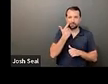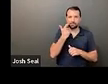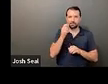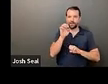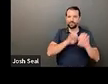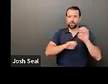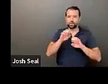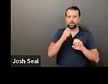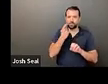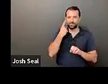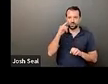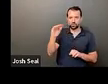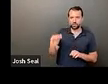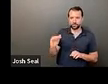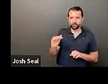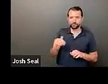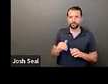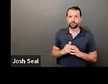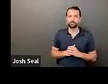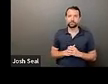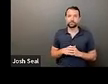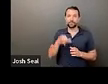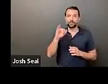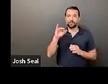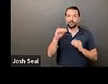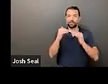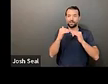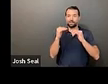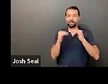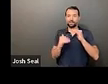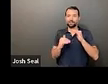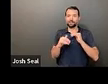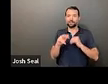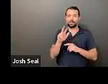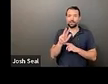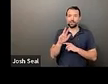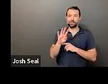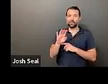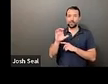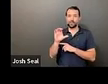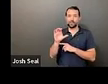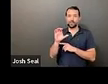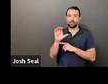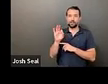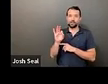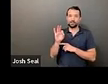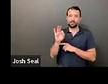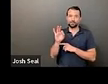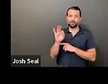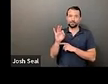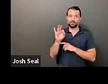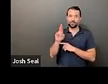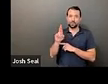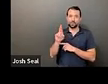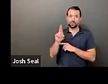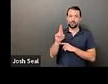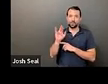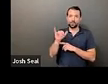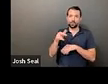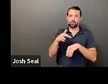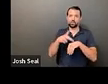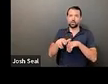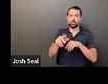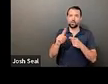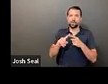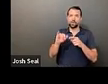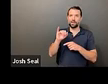below that, that first reference, that 34 CFR, that is actually a reference to IDEA. And then below